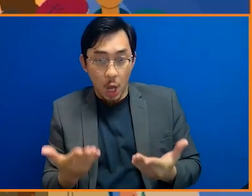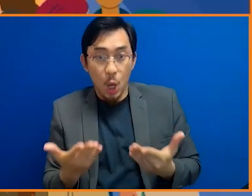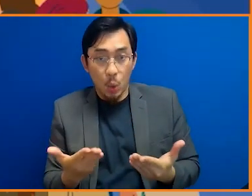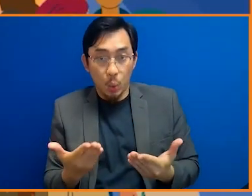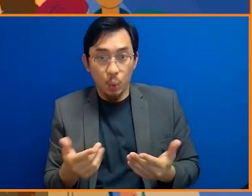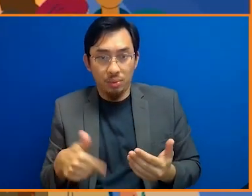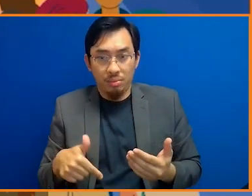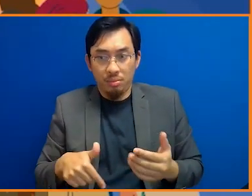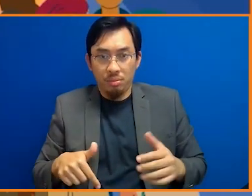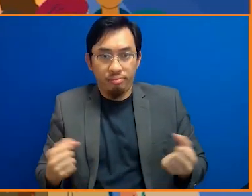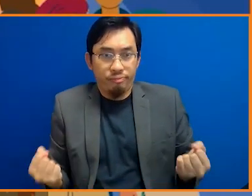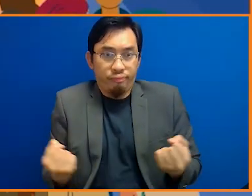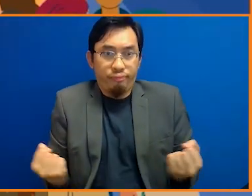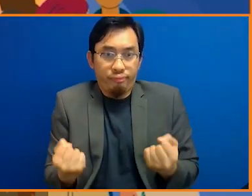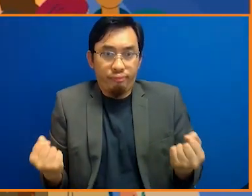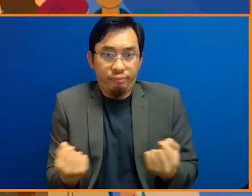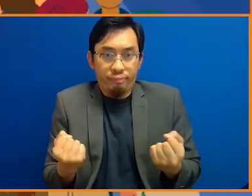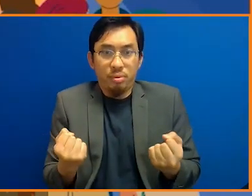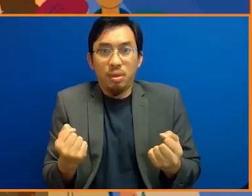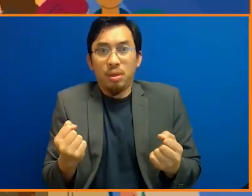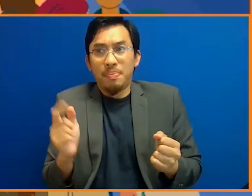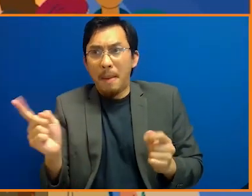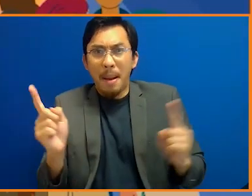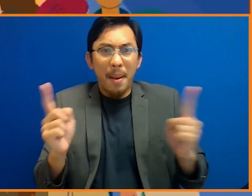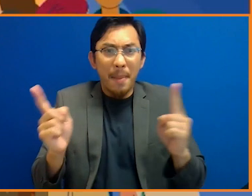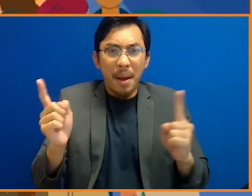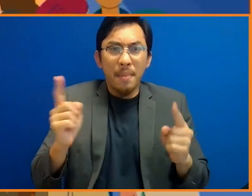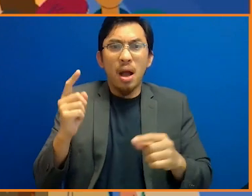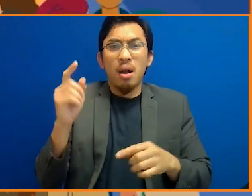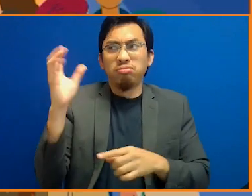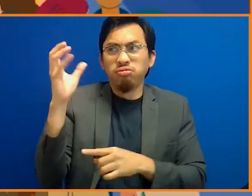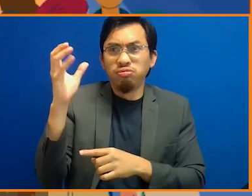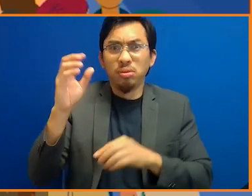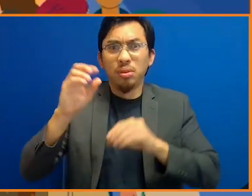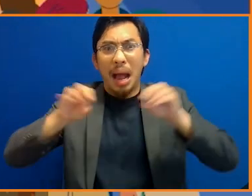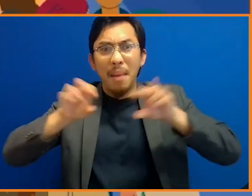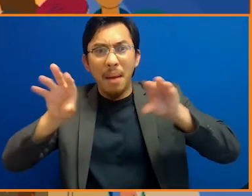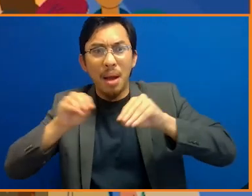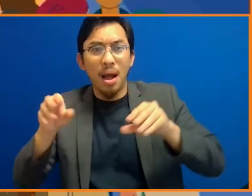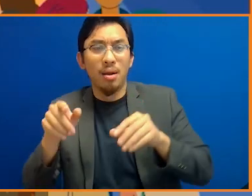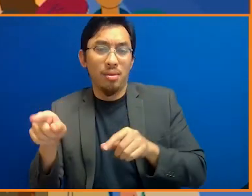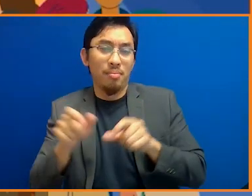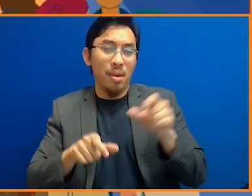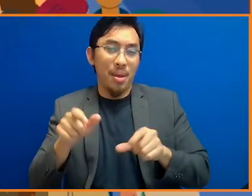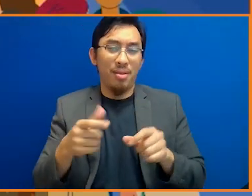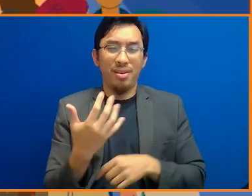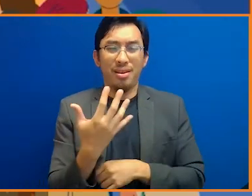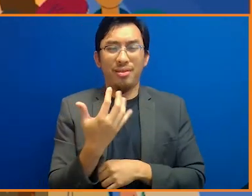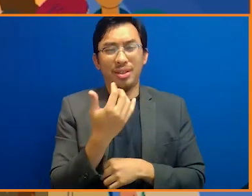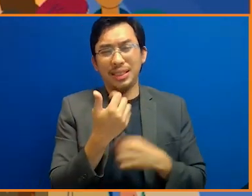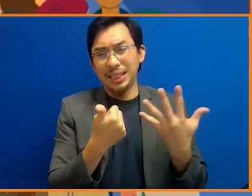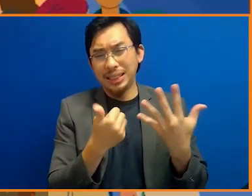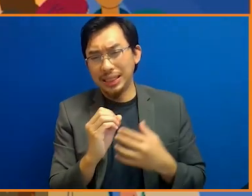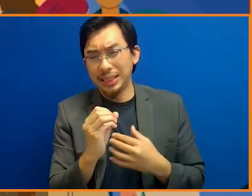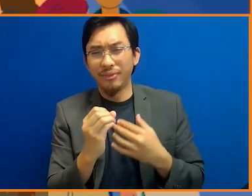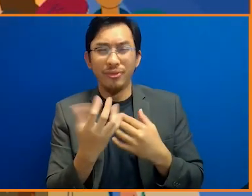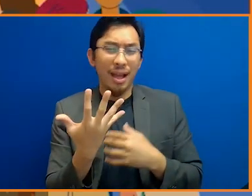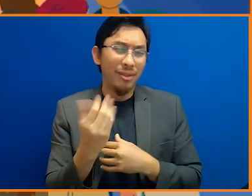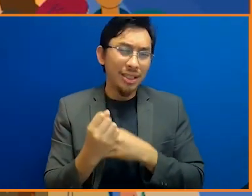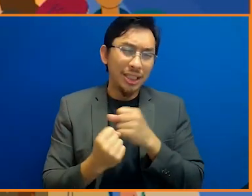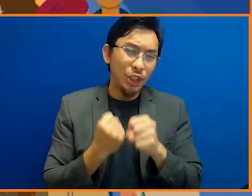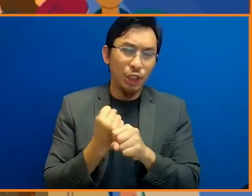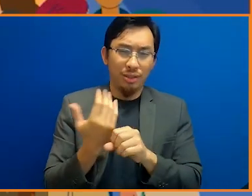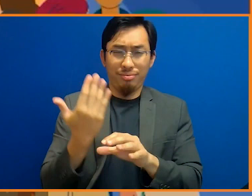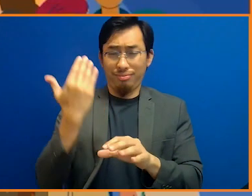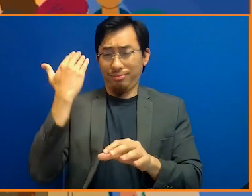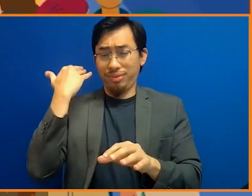In Japan, what we are doing, how we warn people. So since